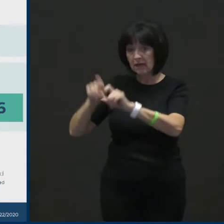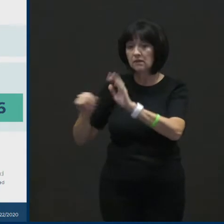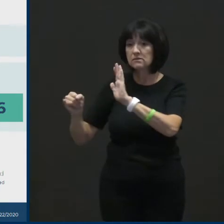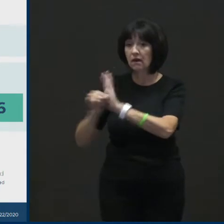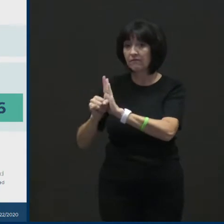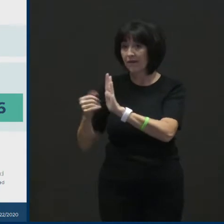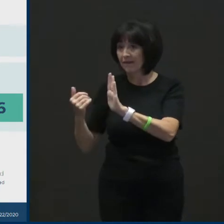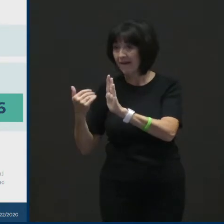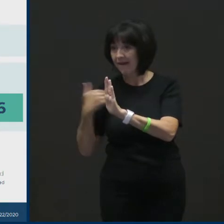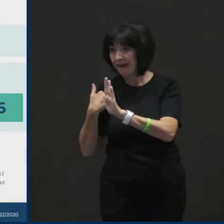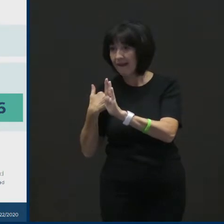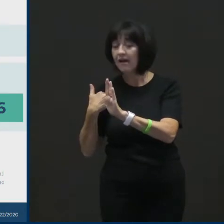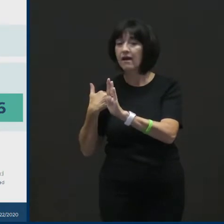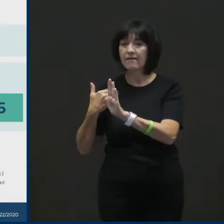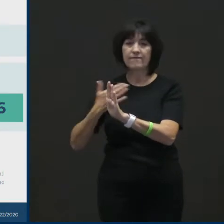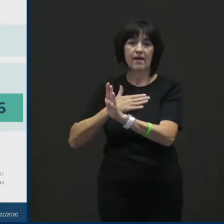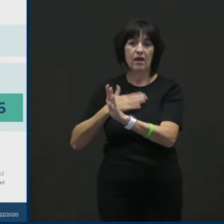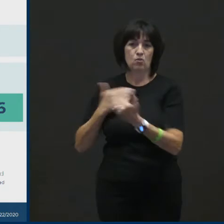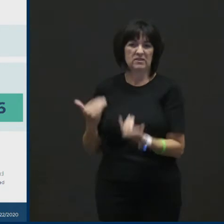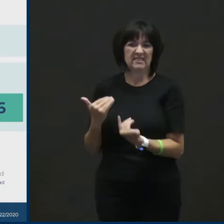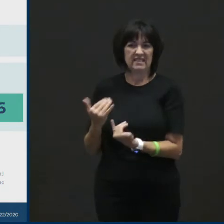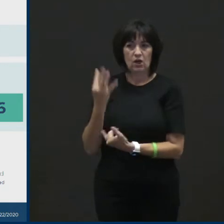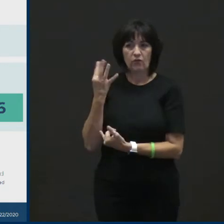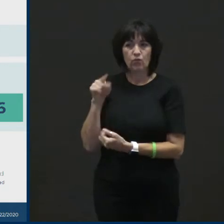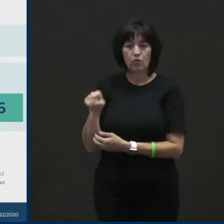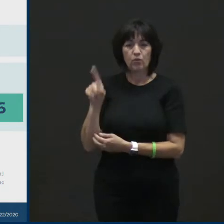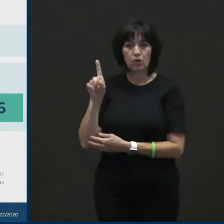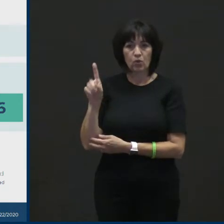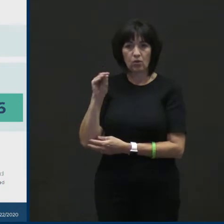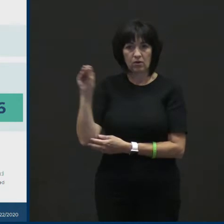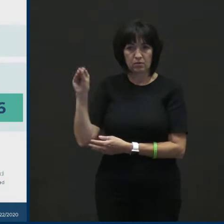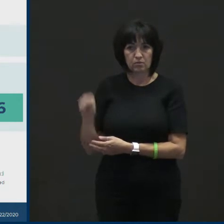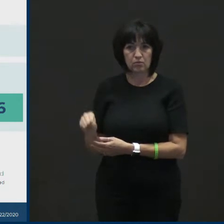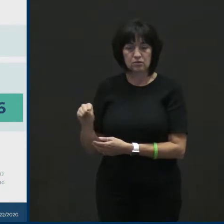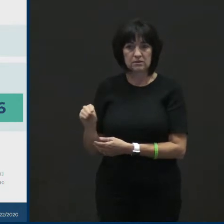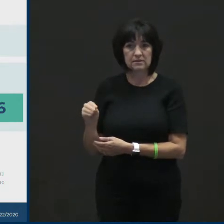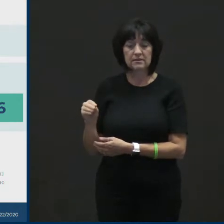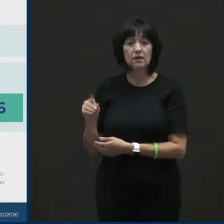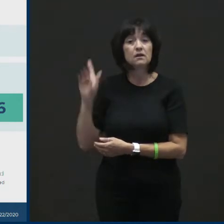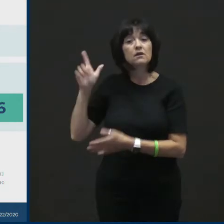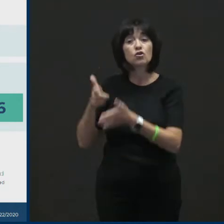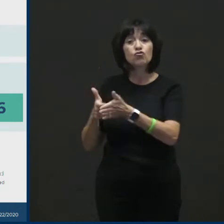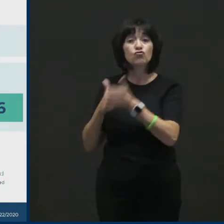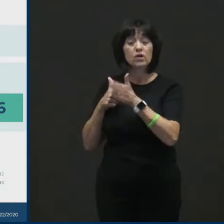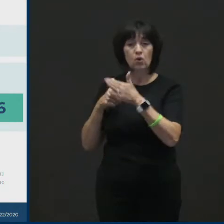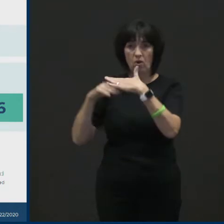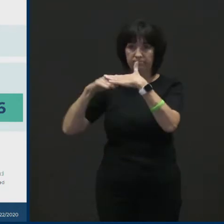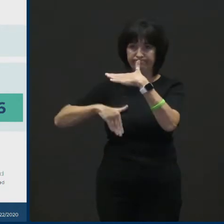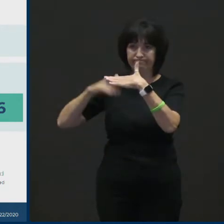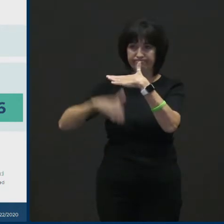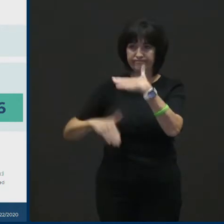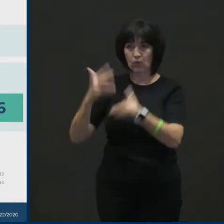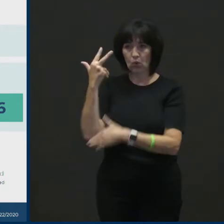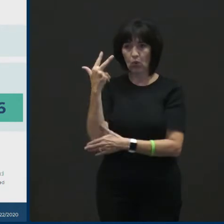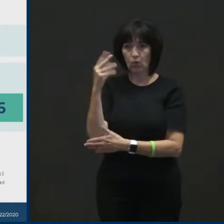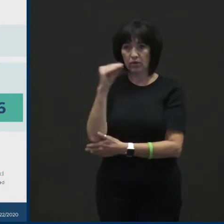was 4.4%. We need to get below 3%, then that'll light up the